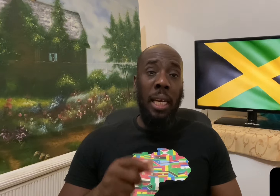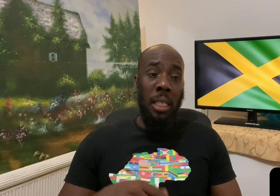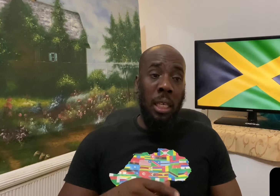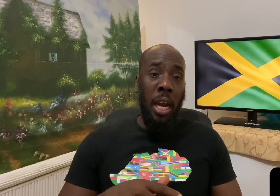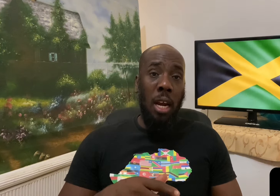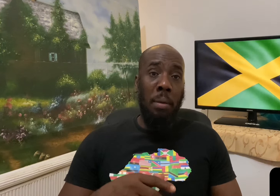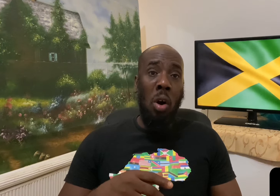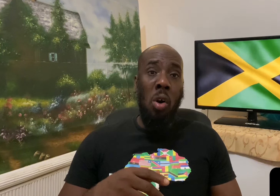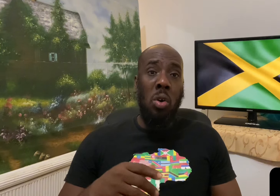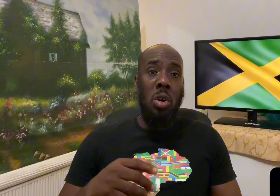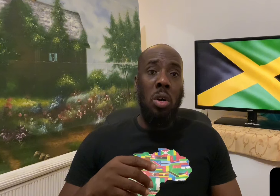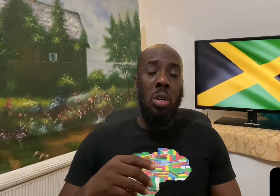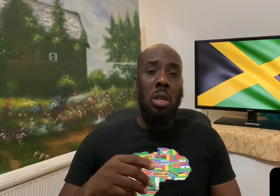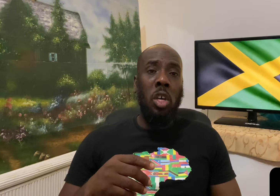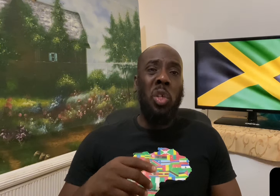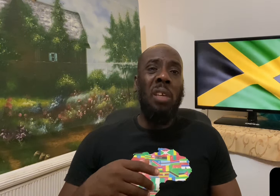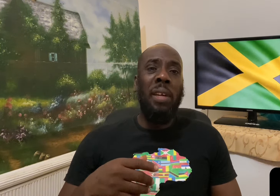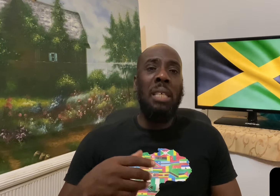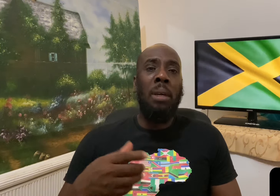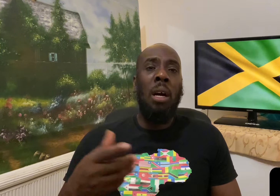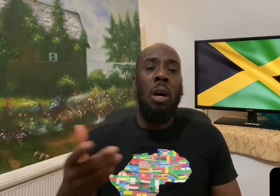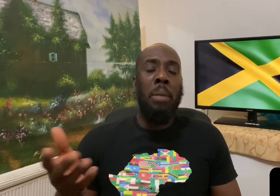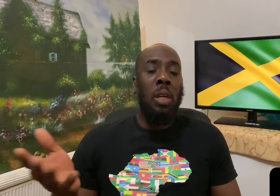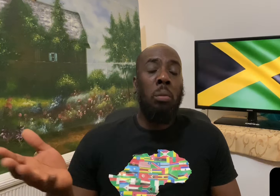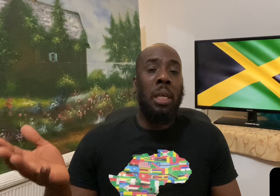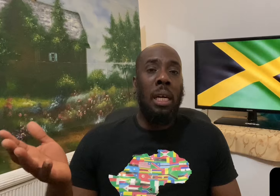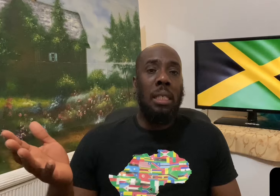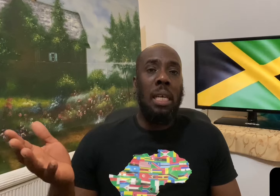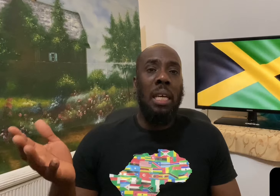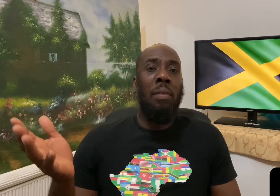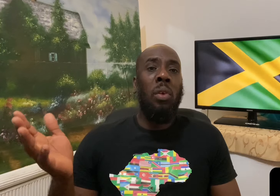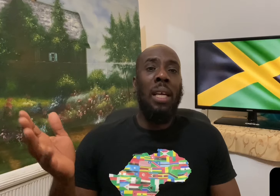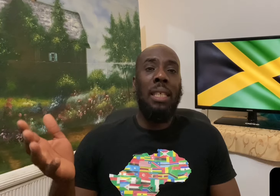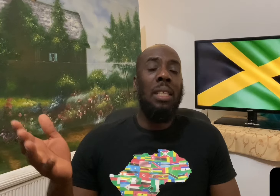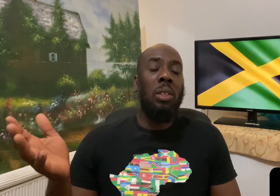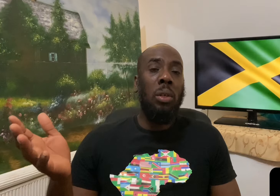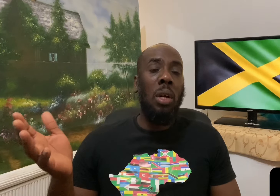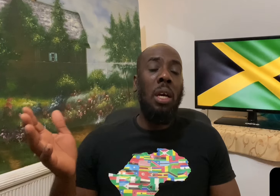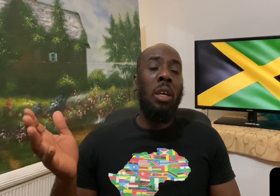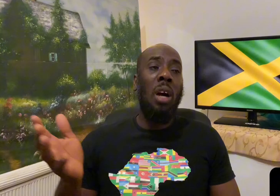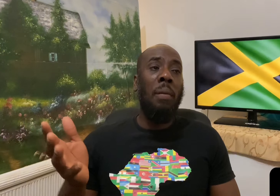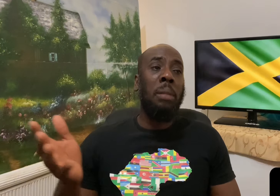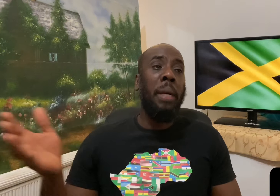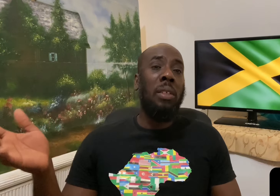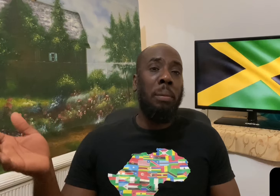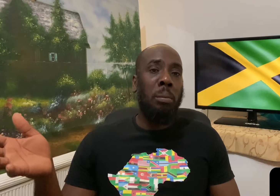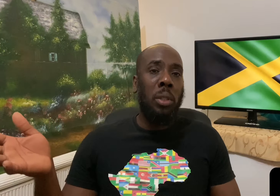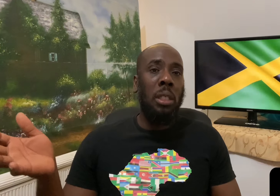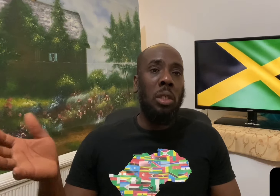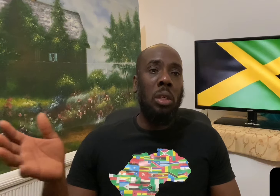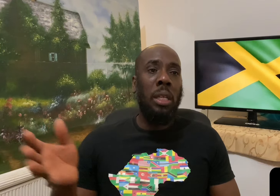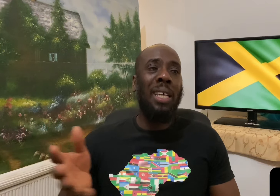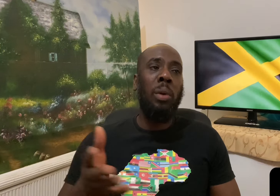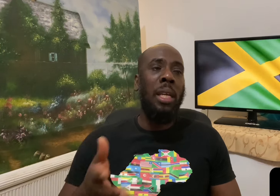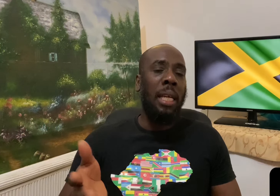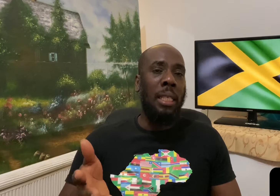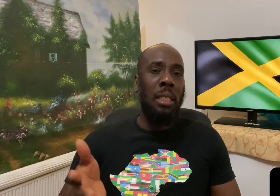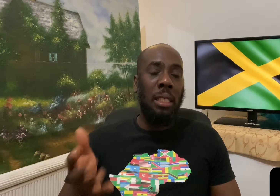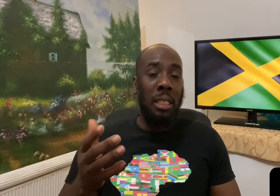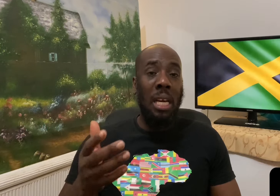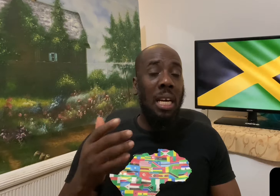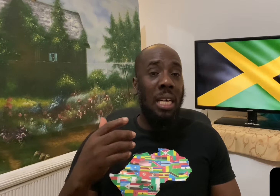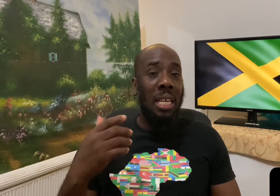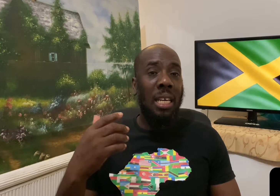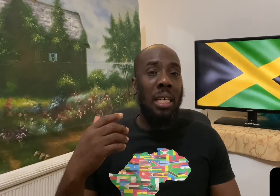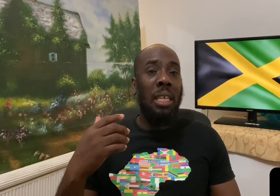he's saying here, well, oh, you shouldn't even expect 1 million home, because even though I said so, you don't have a space for me to put it. So that's why you didn't get it.